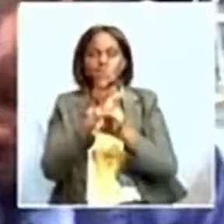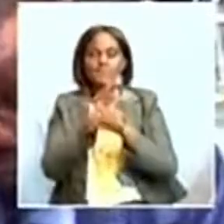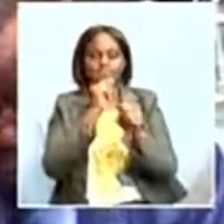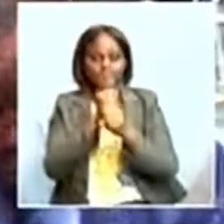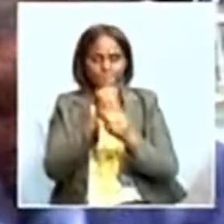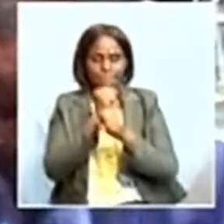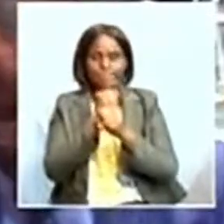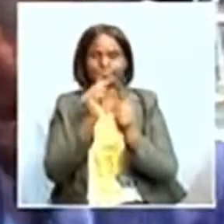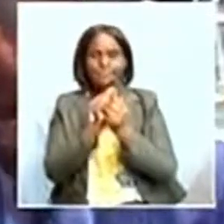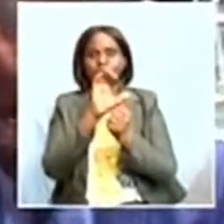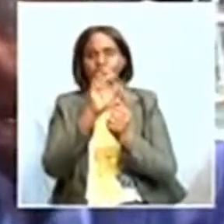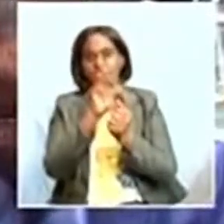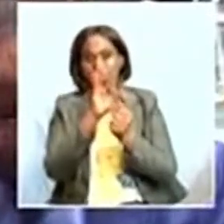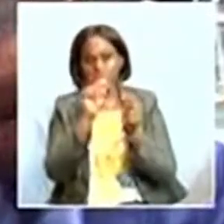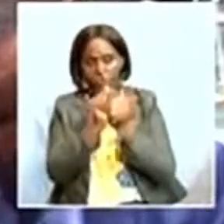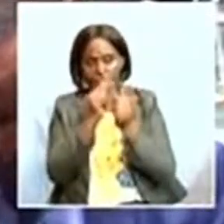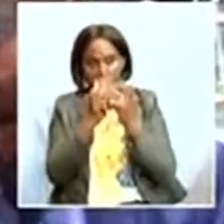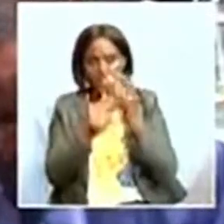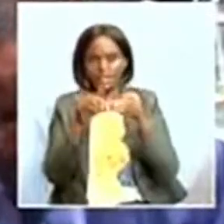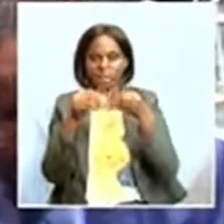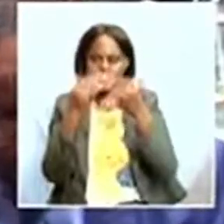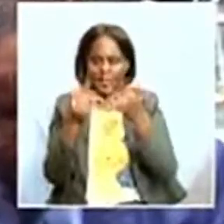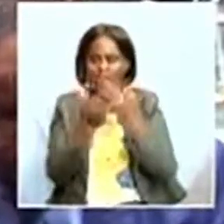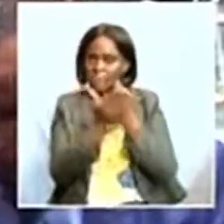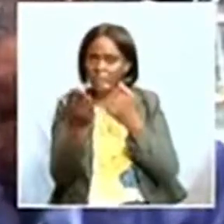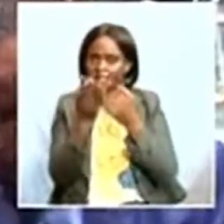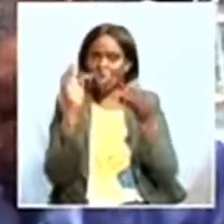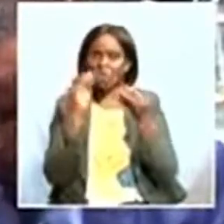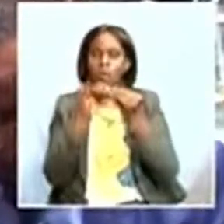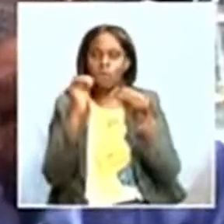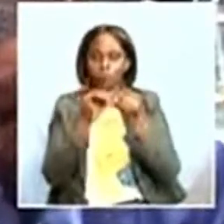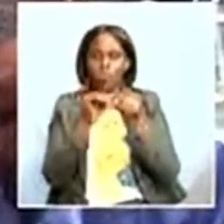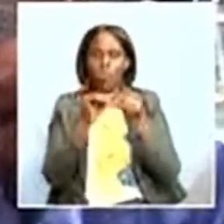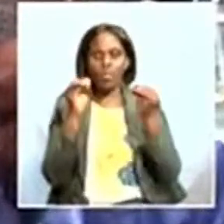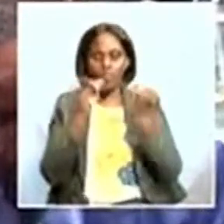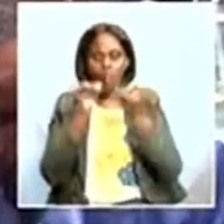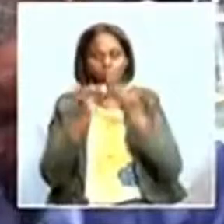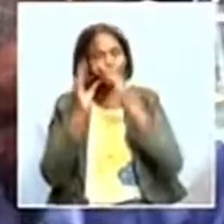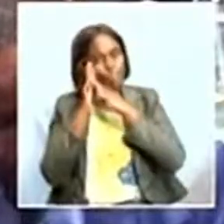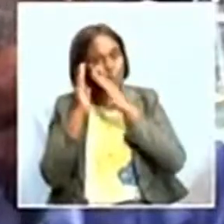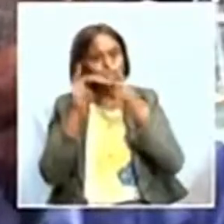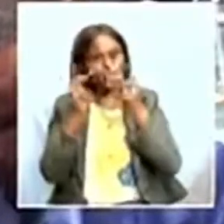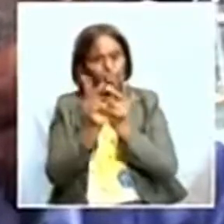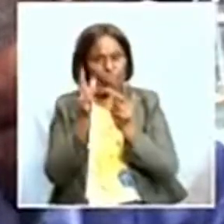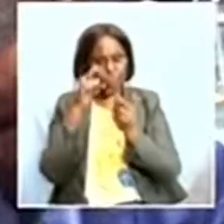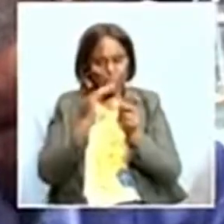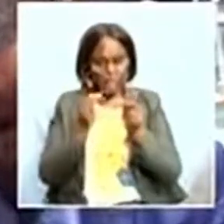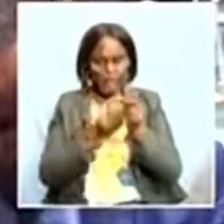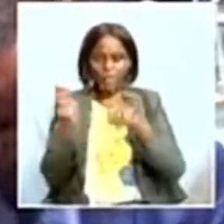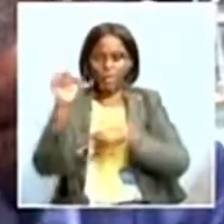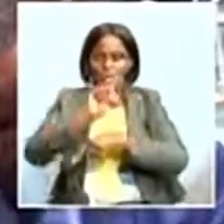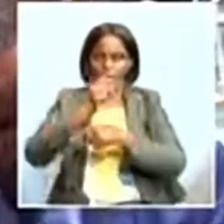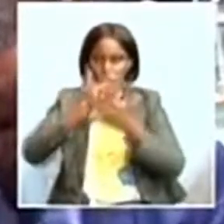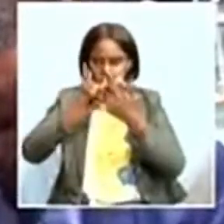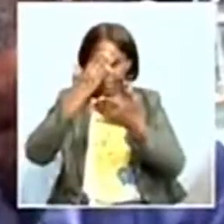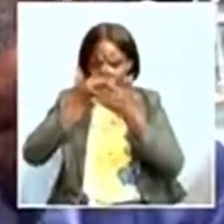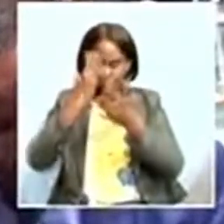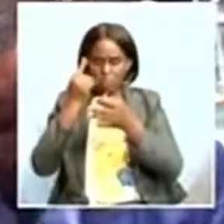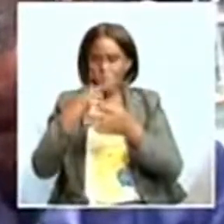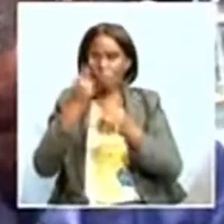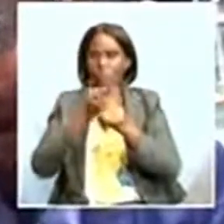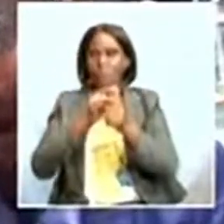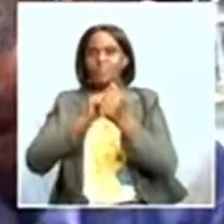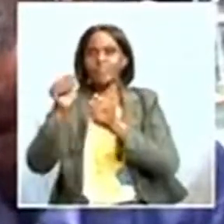CDF in terms of providing more accommodation spaces for our day scholars who will be coming from